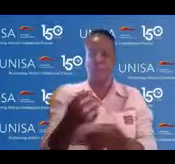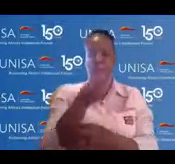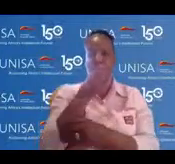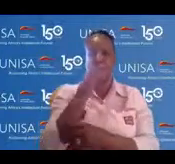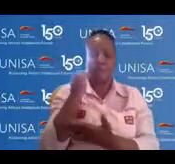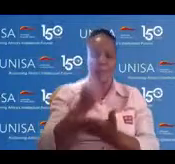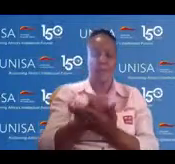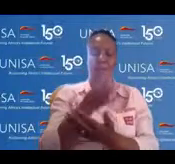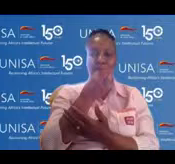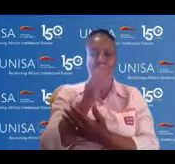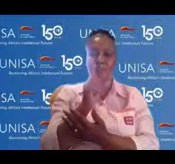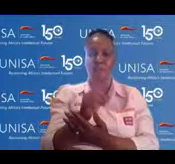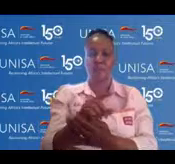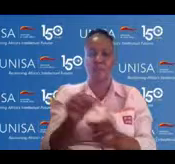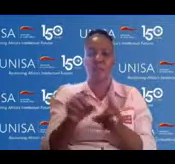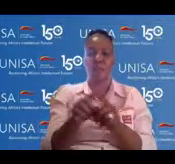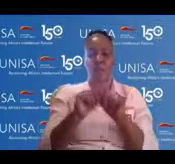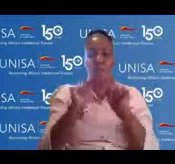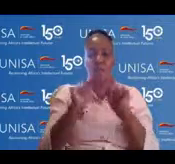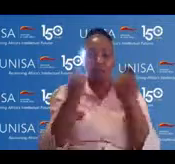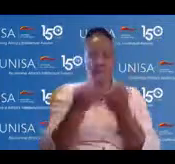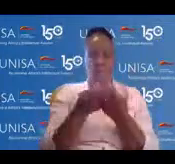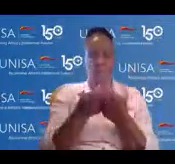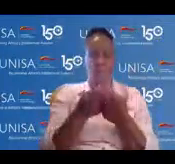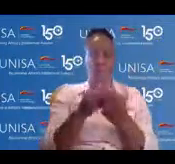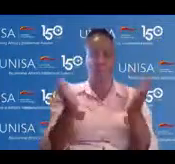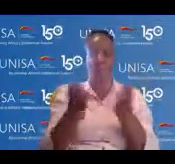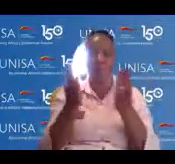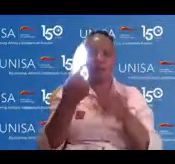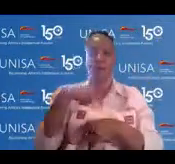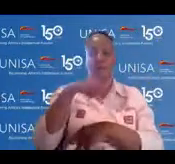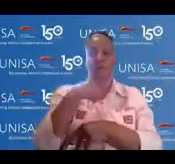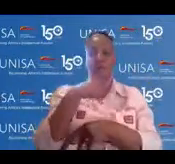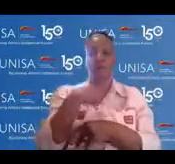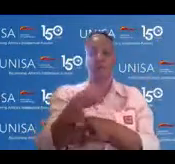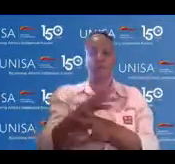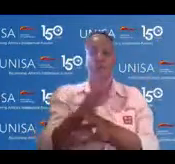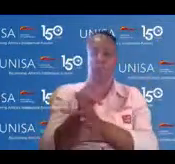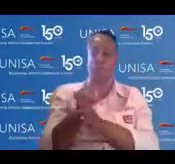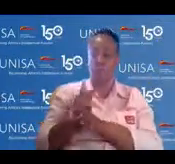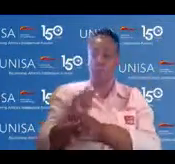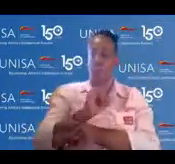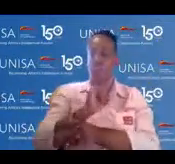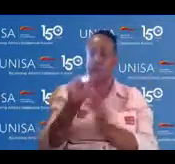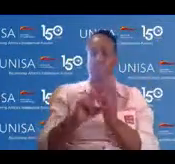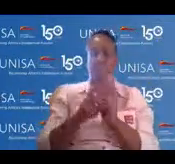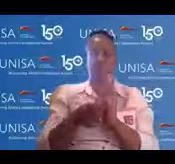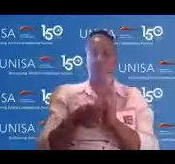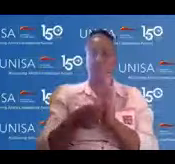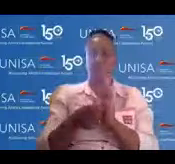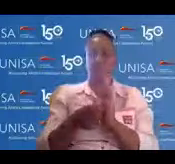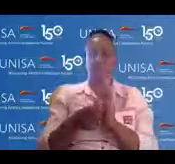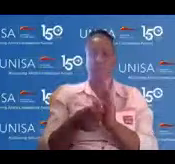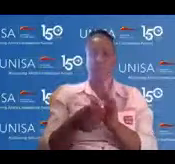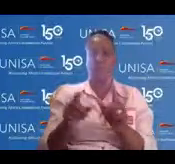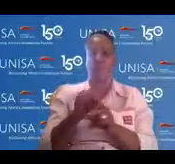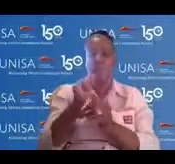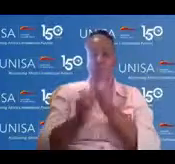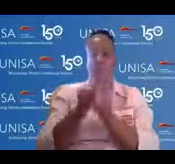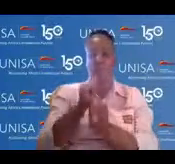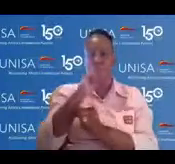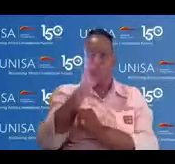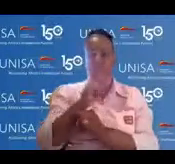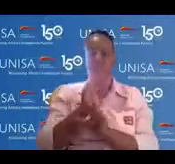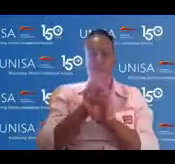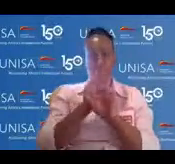as a team, we encourage you not to consider your disability. Ladies and gentlemen, while we respect your right to disclose or